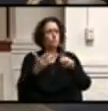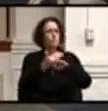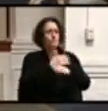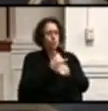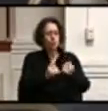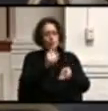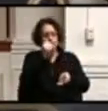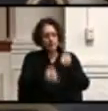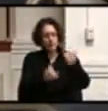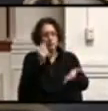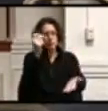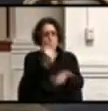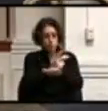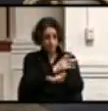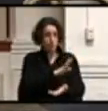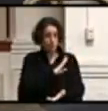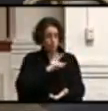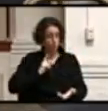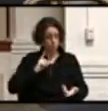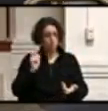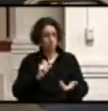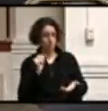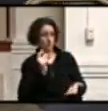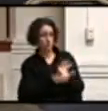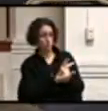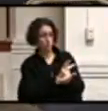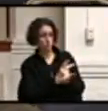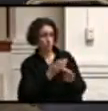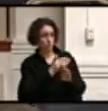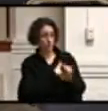to, you know, sending out the bid?